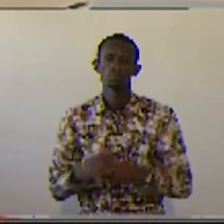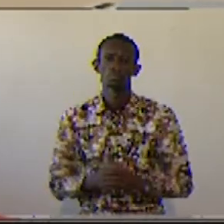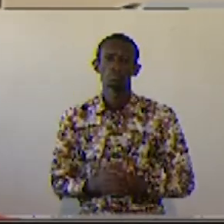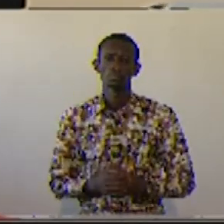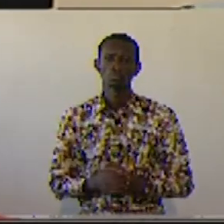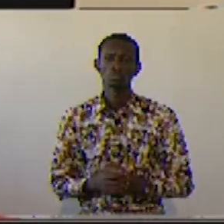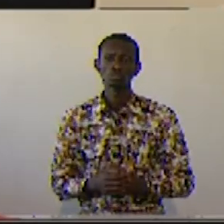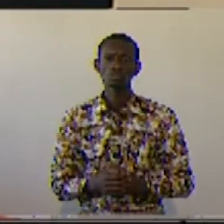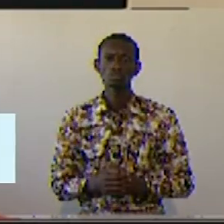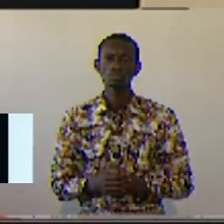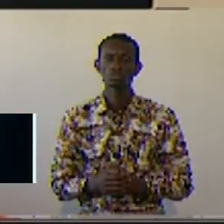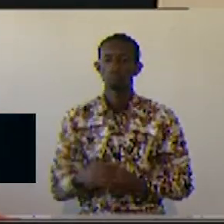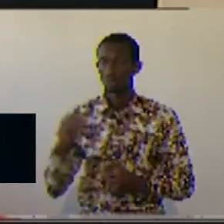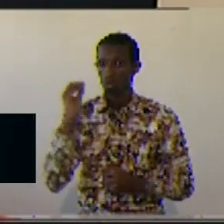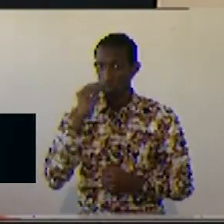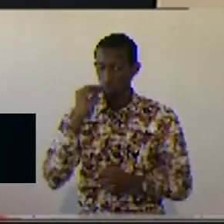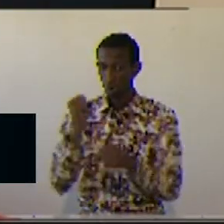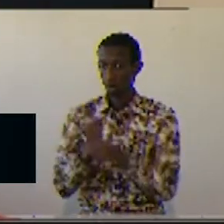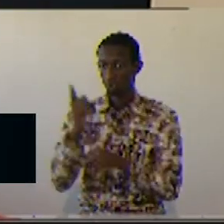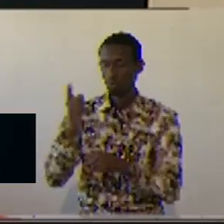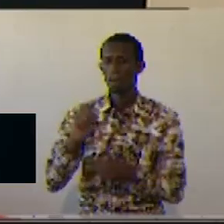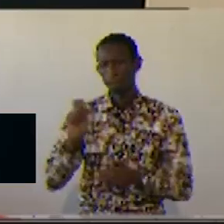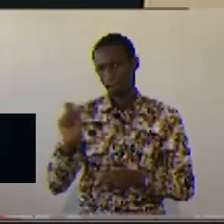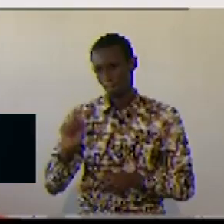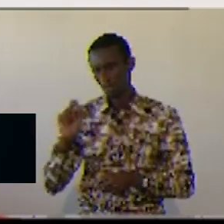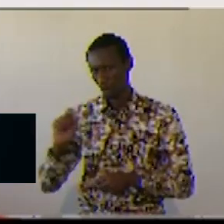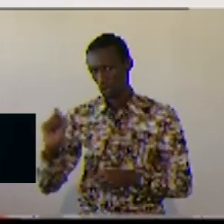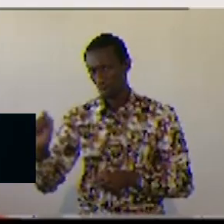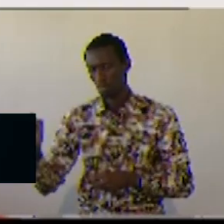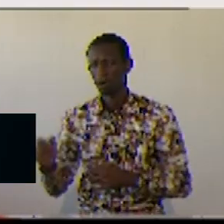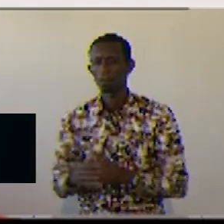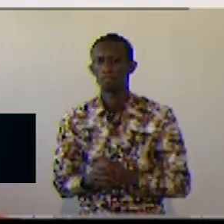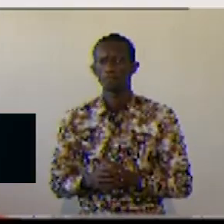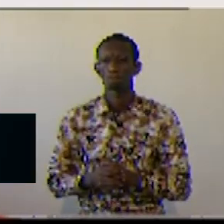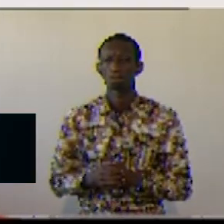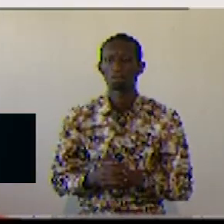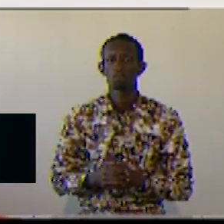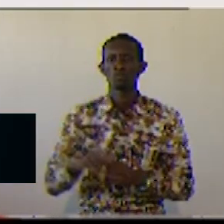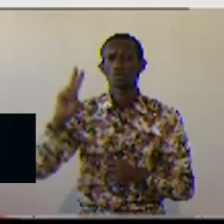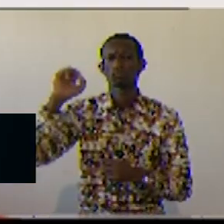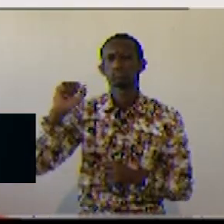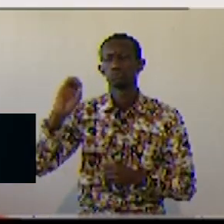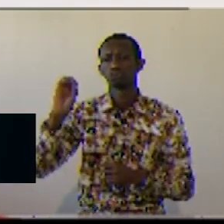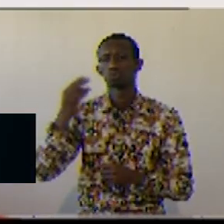Homework, complete the equations below. Sodium hydroxide reacting with nitric